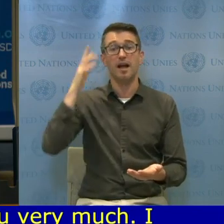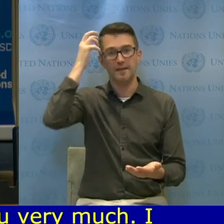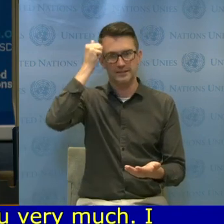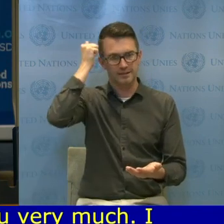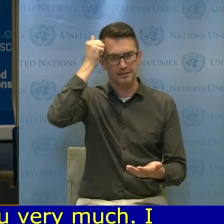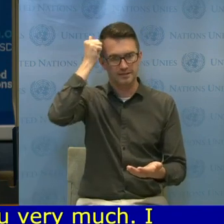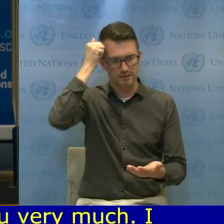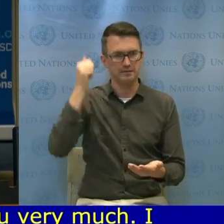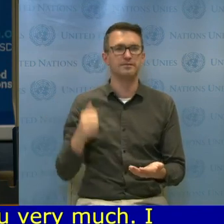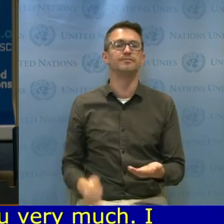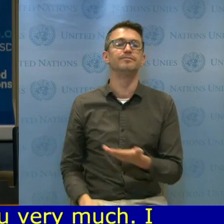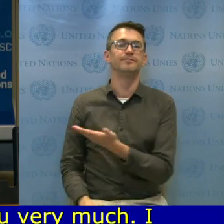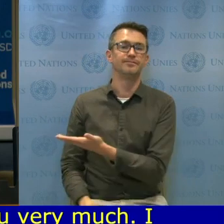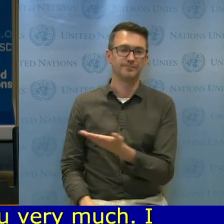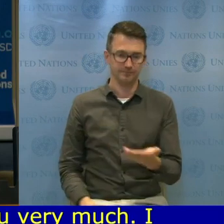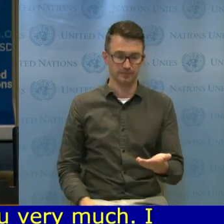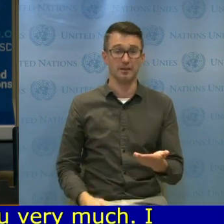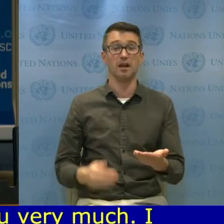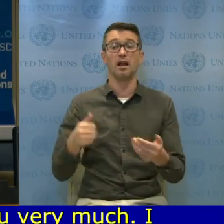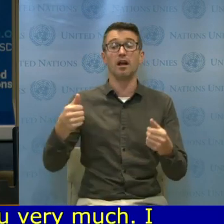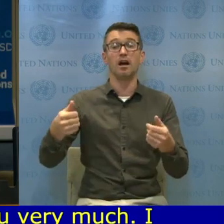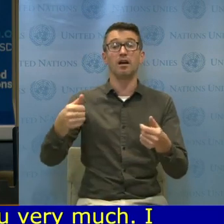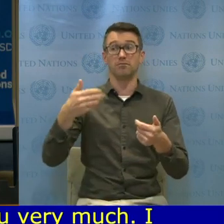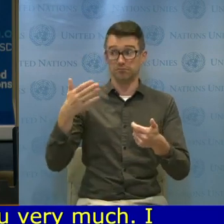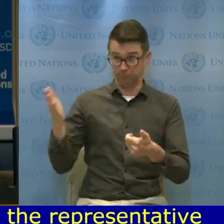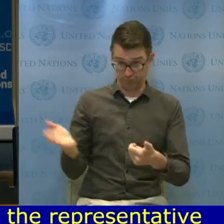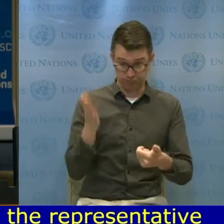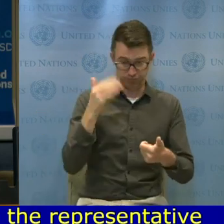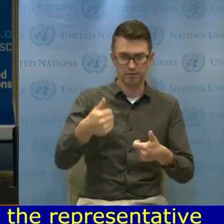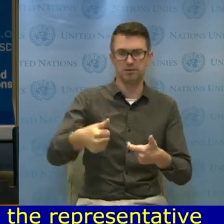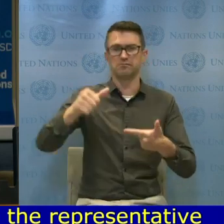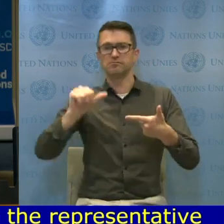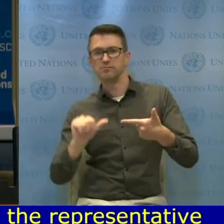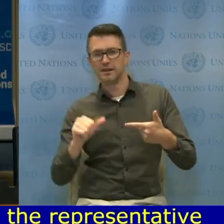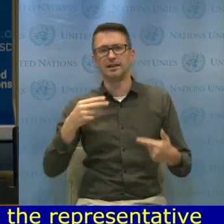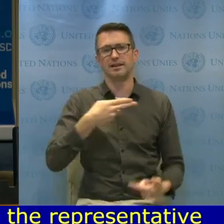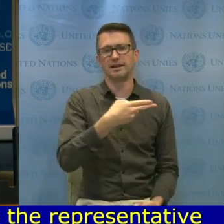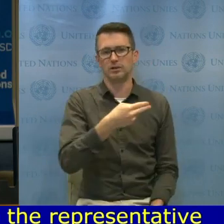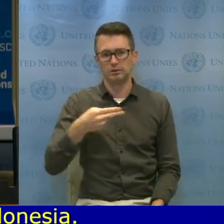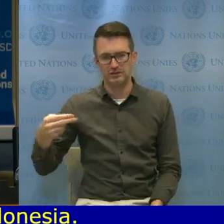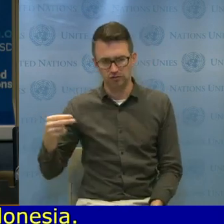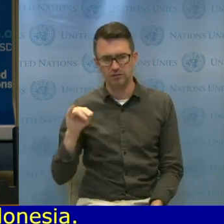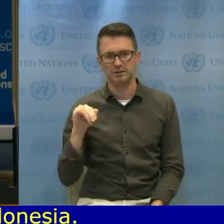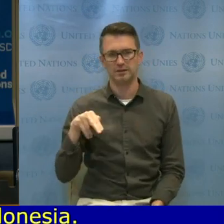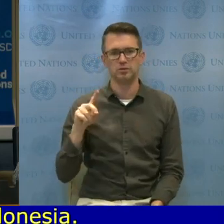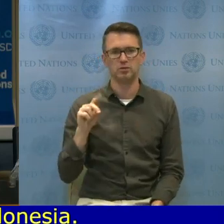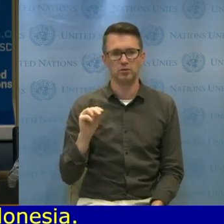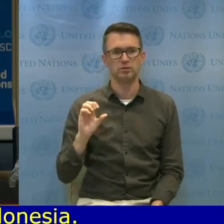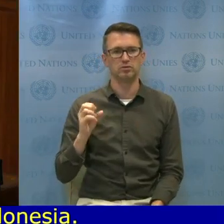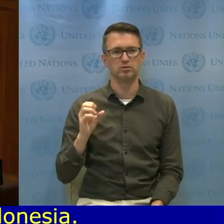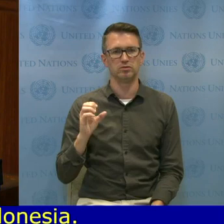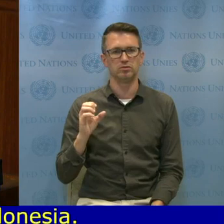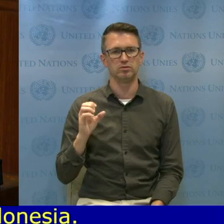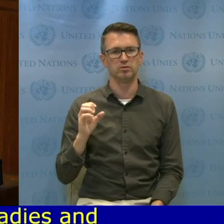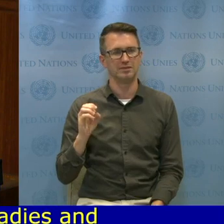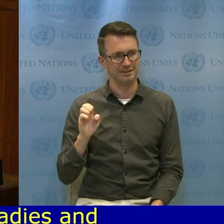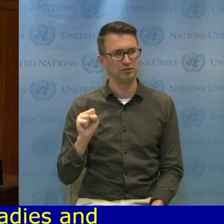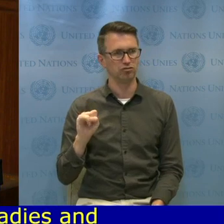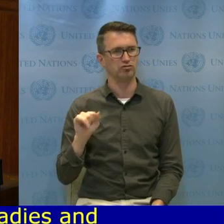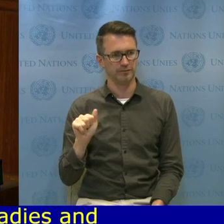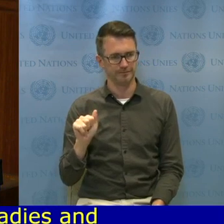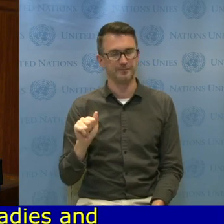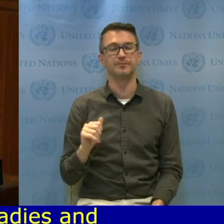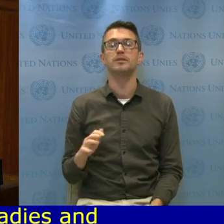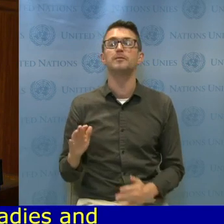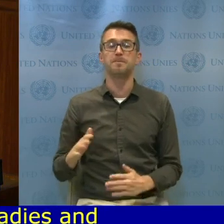Head of delegations, ladies and gentlemen. It is my pleasure to participate in the 12th session of this conference of the state parties to a convention on the rights of persons